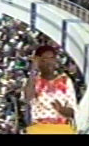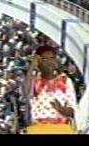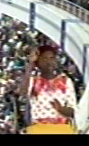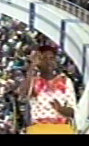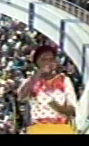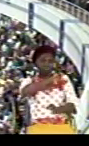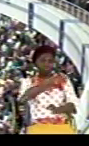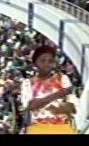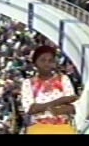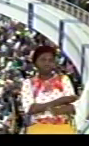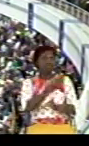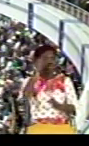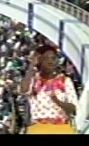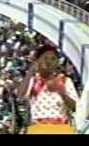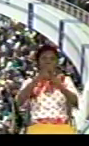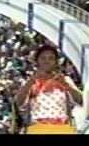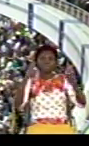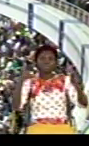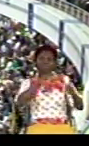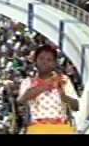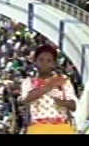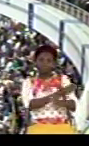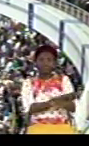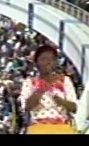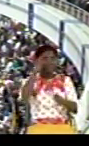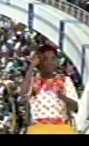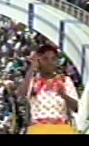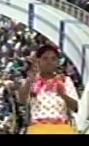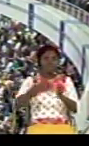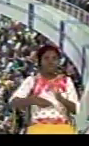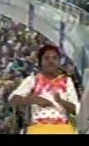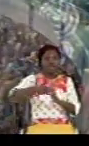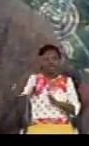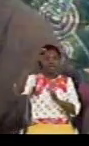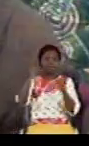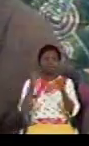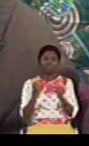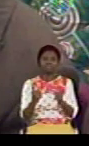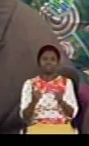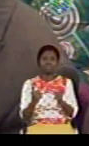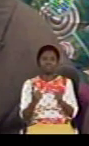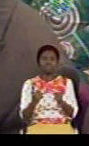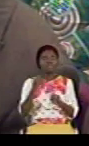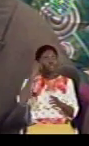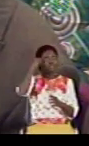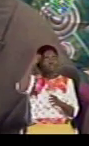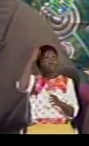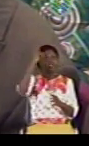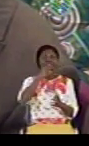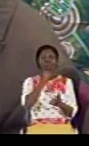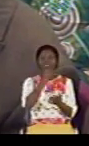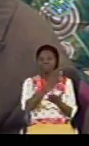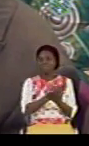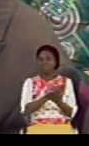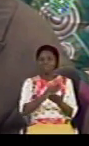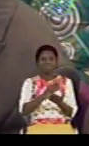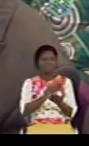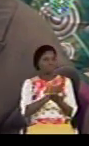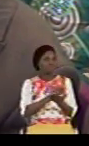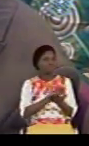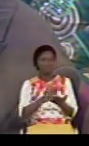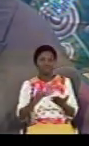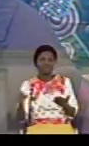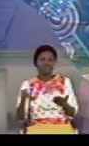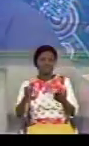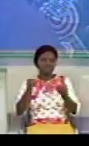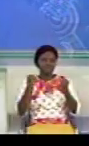great arm, his high arm, his unfailing arm, his arm